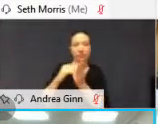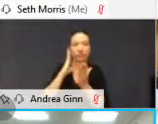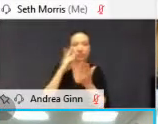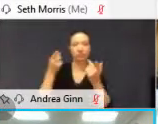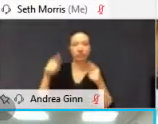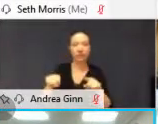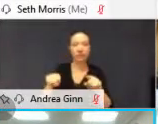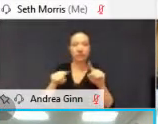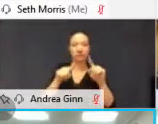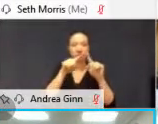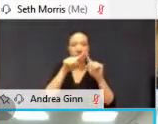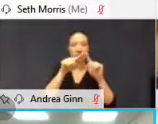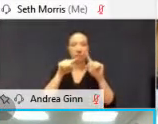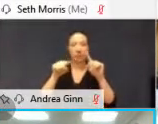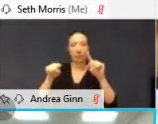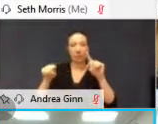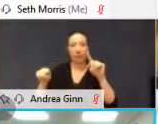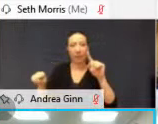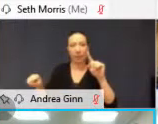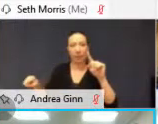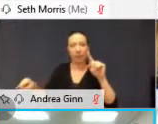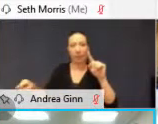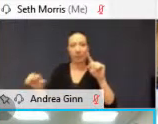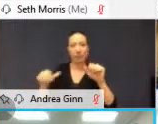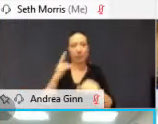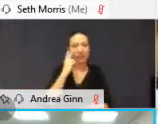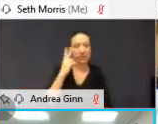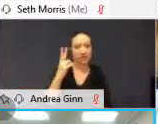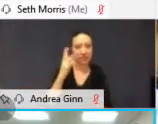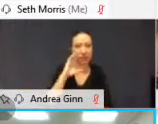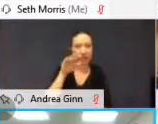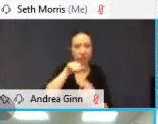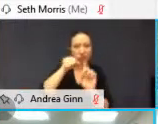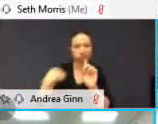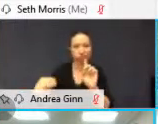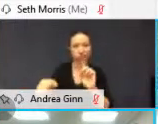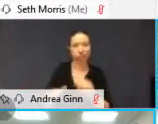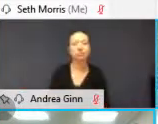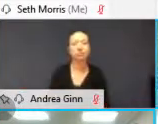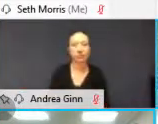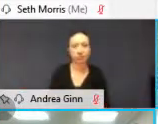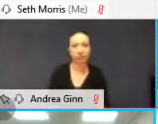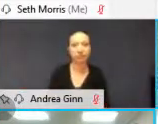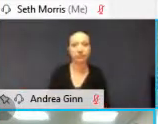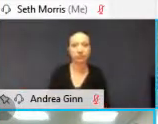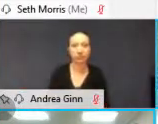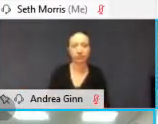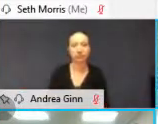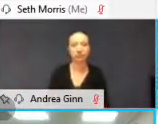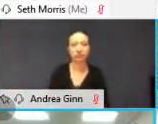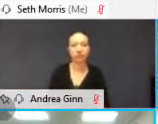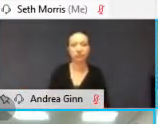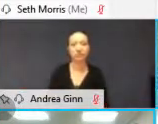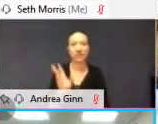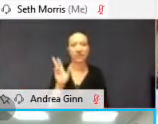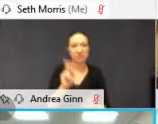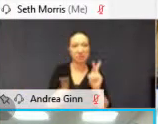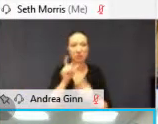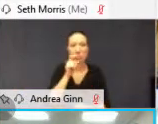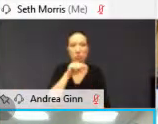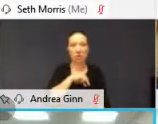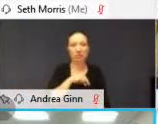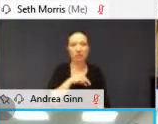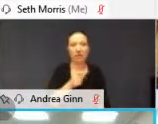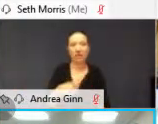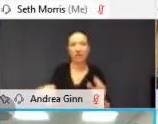by the dotted lines here, where there's a downslope where we would slowly disenroll those folks who are no longer eligible